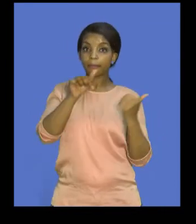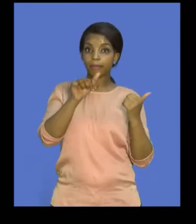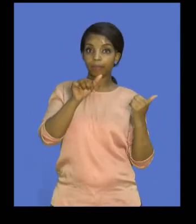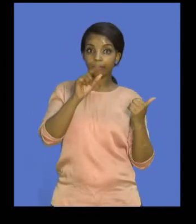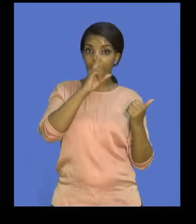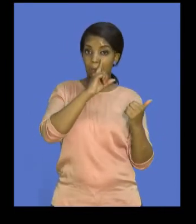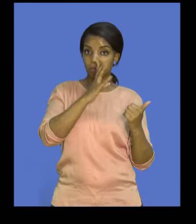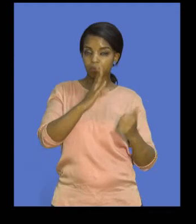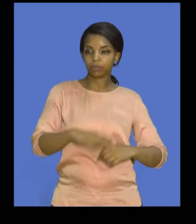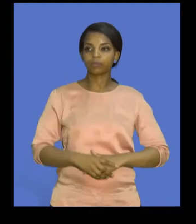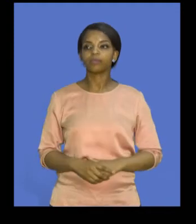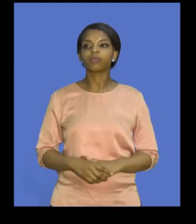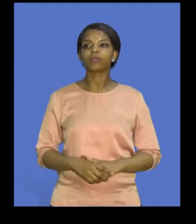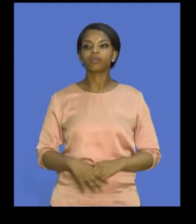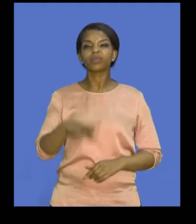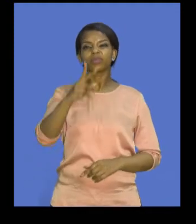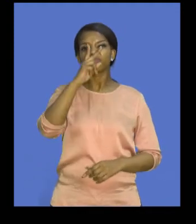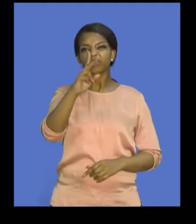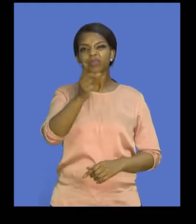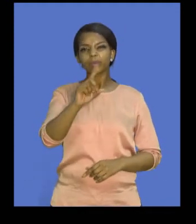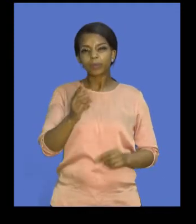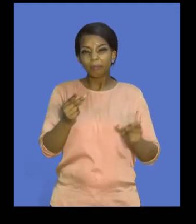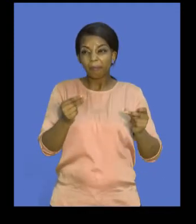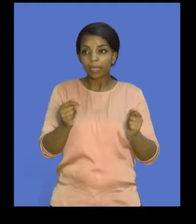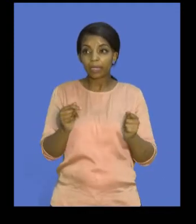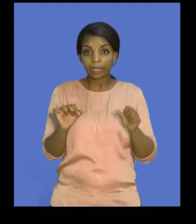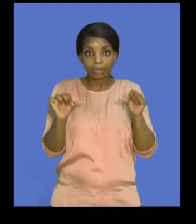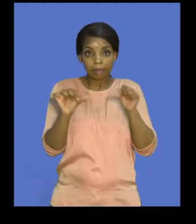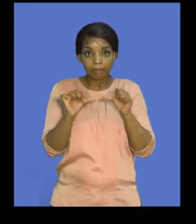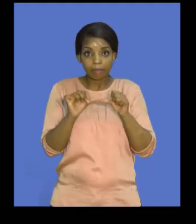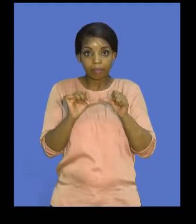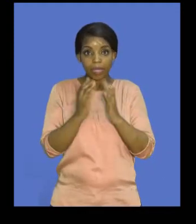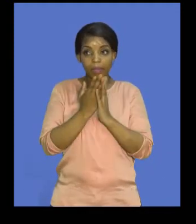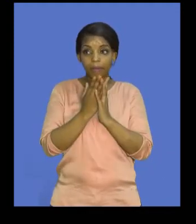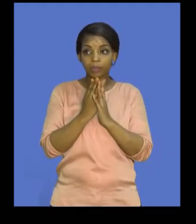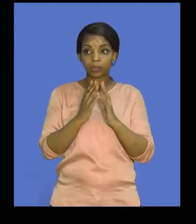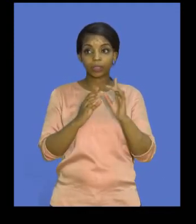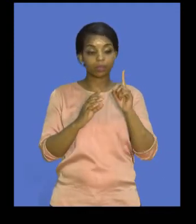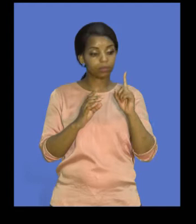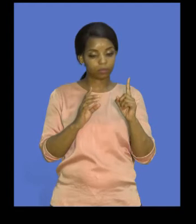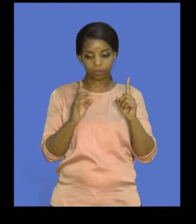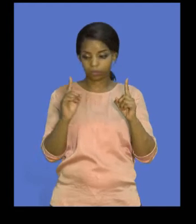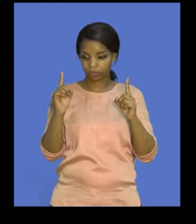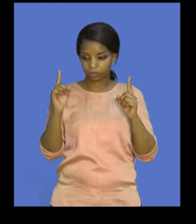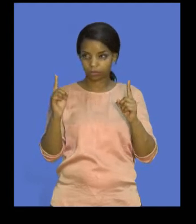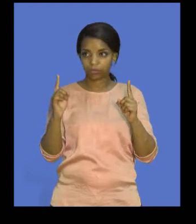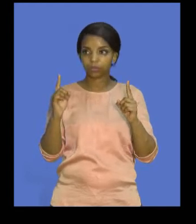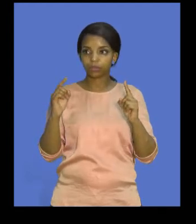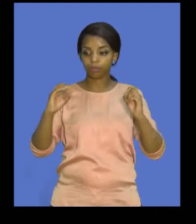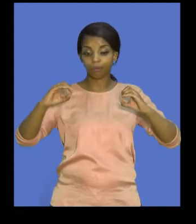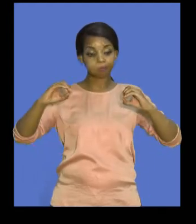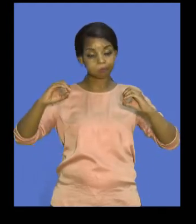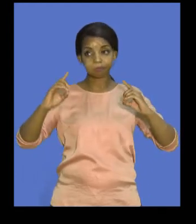that if the distance between their centers, between the two charges, remember these are charges, okay? If the